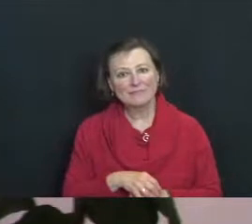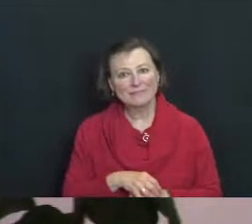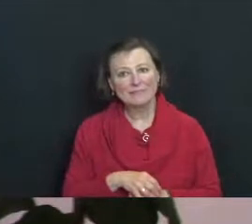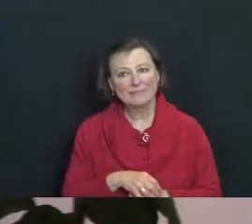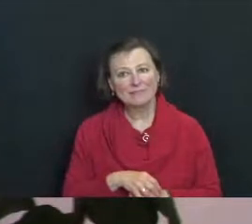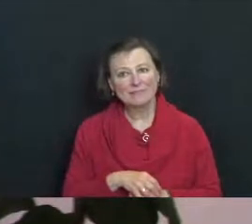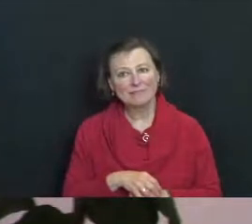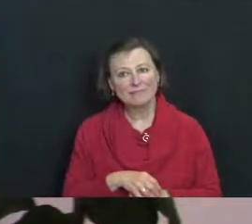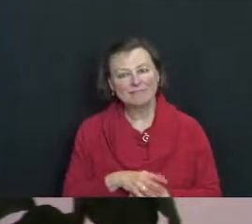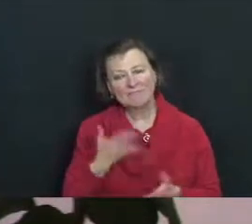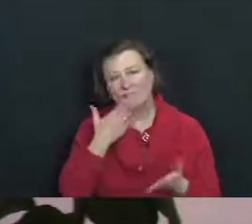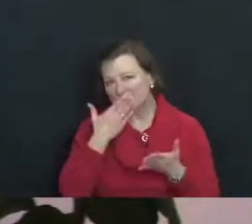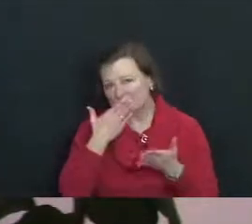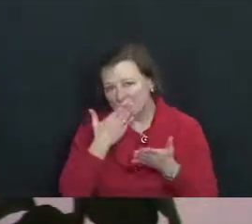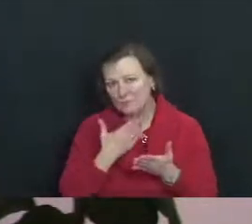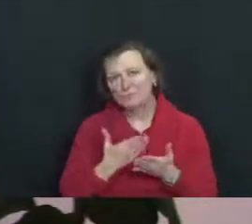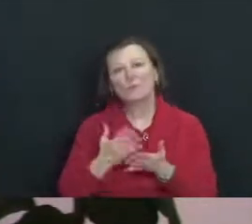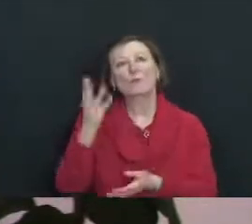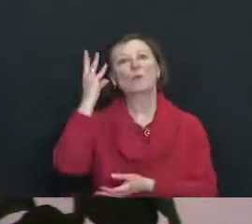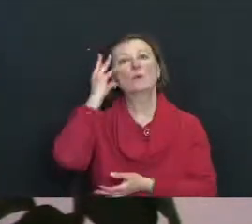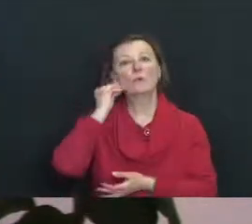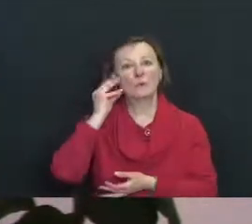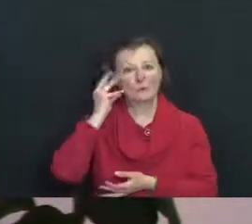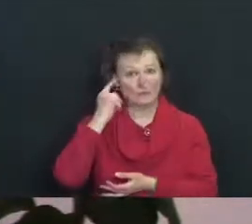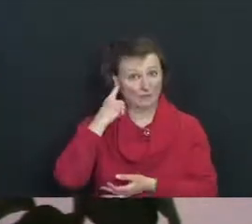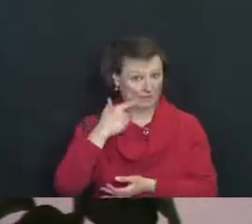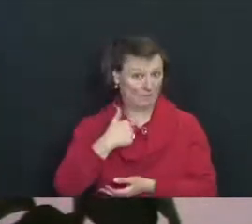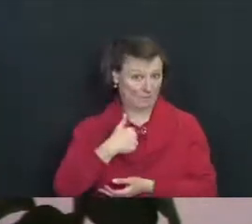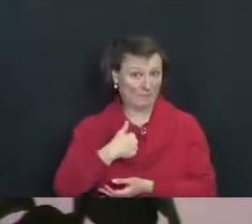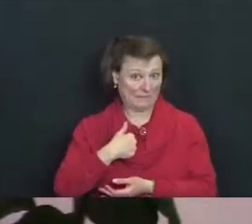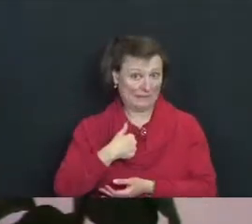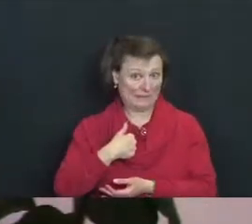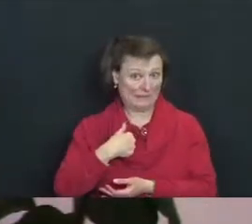It's been a good experience for me anyway, and I hope for the students.